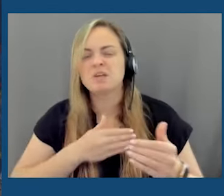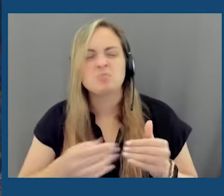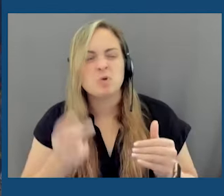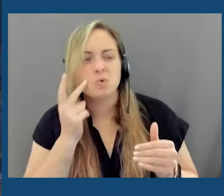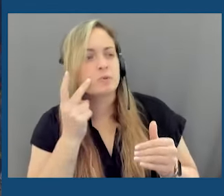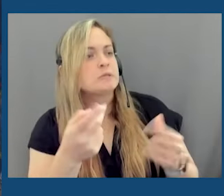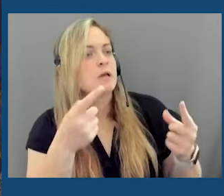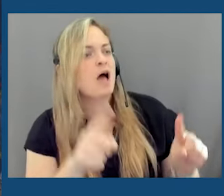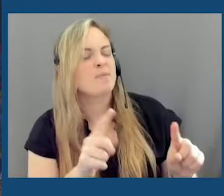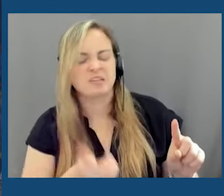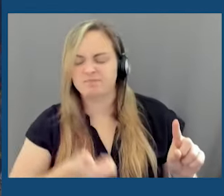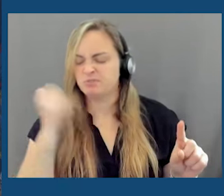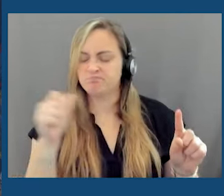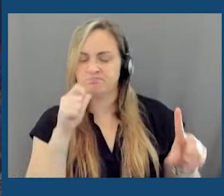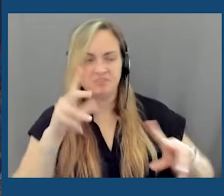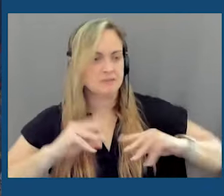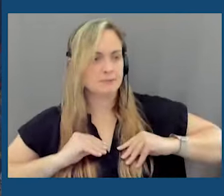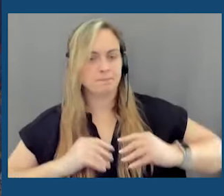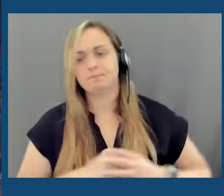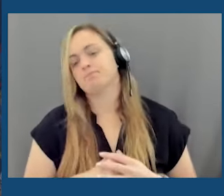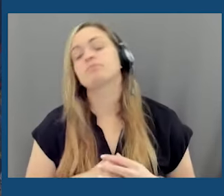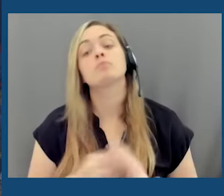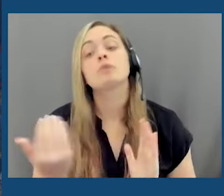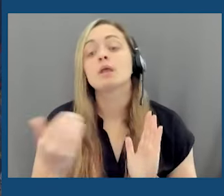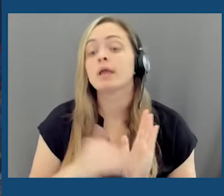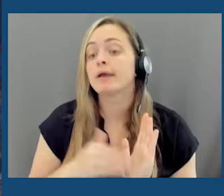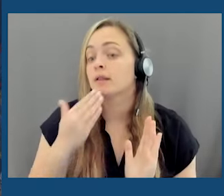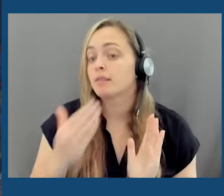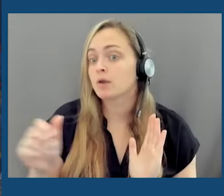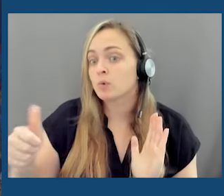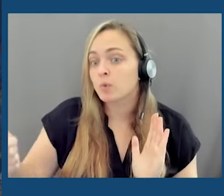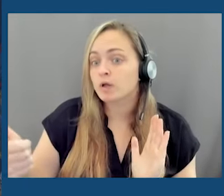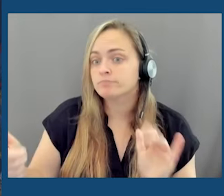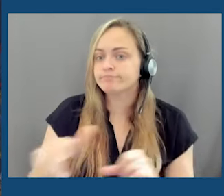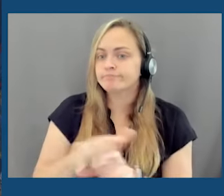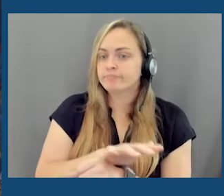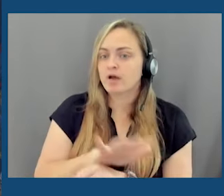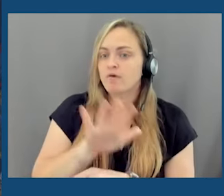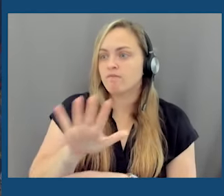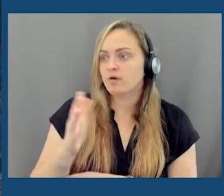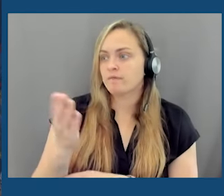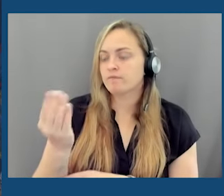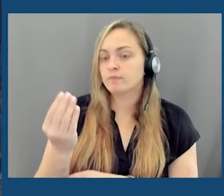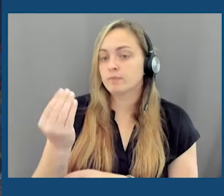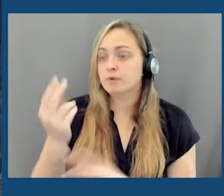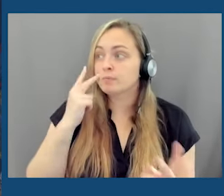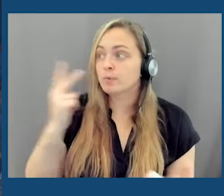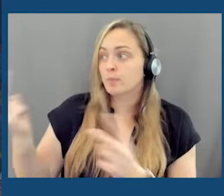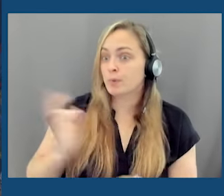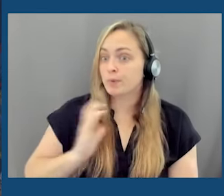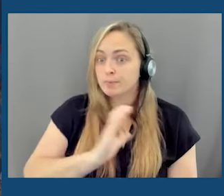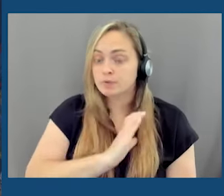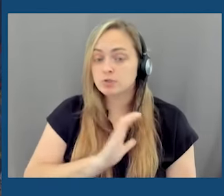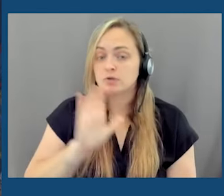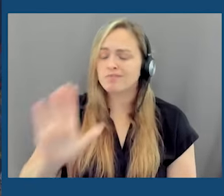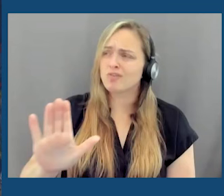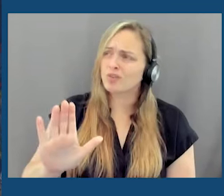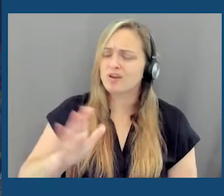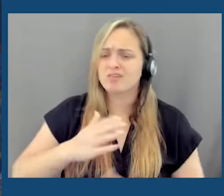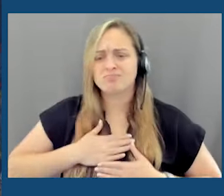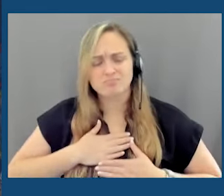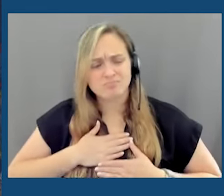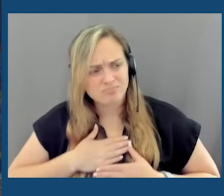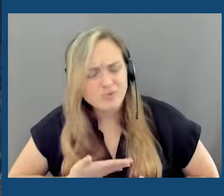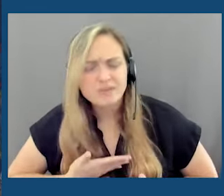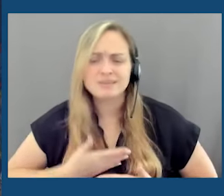head. I again want to thank the entire 514 Memorial Commission for their selfless